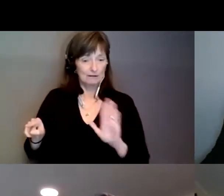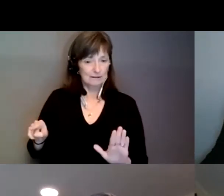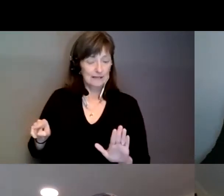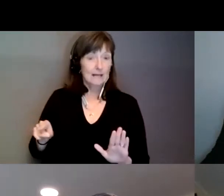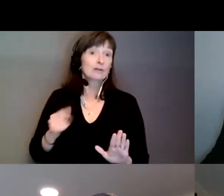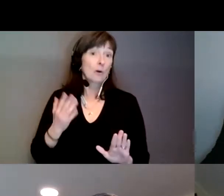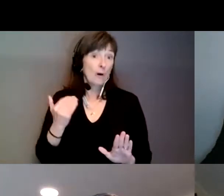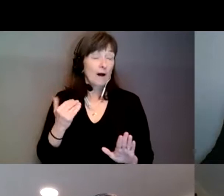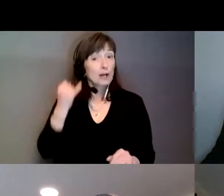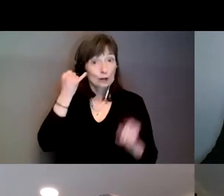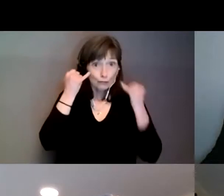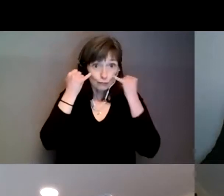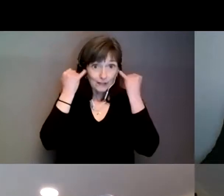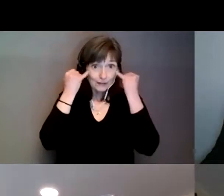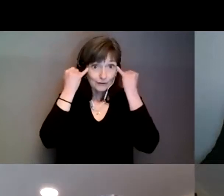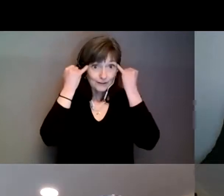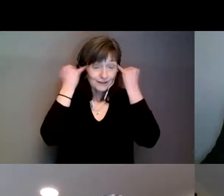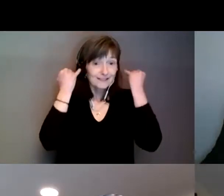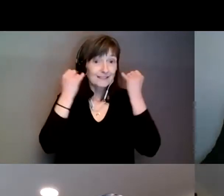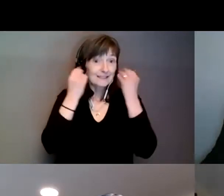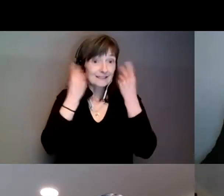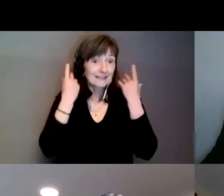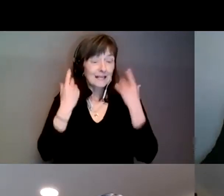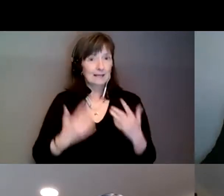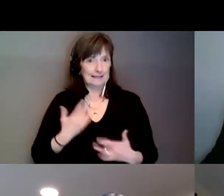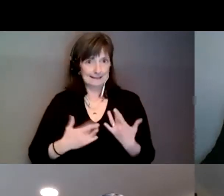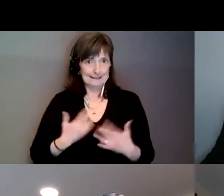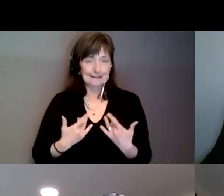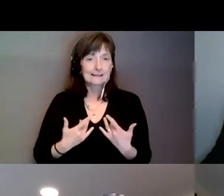Wrinkles, we're excited about having Wrinkles go out,